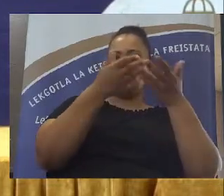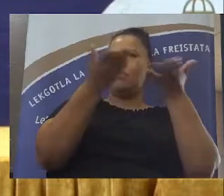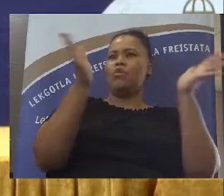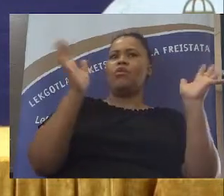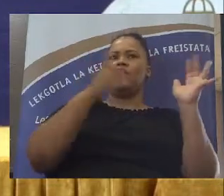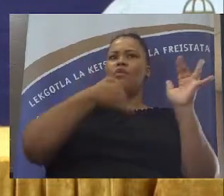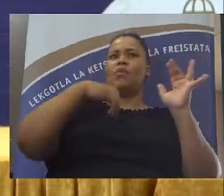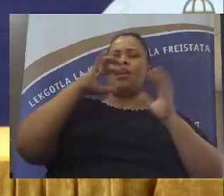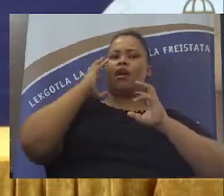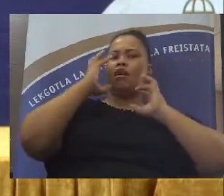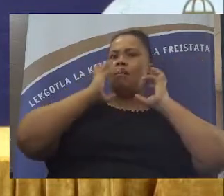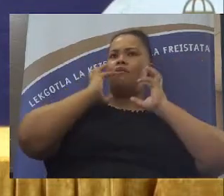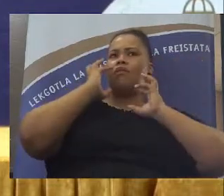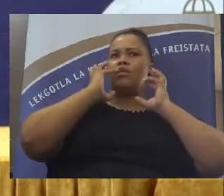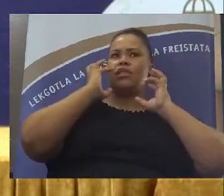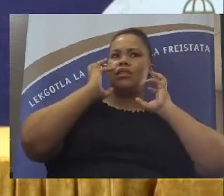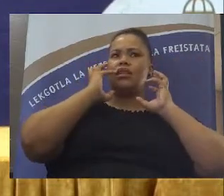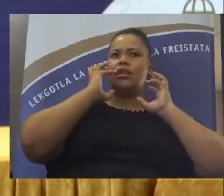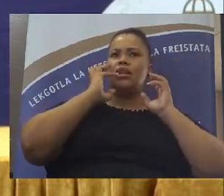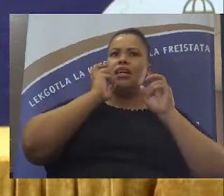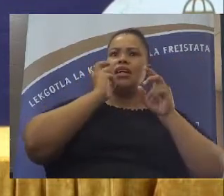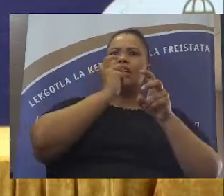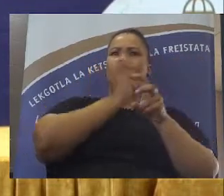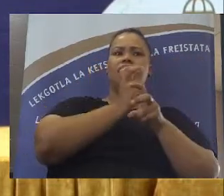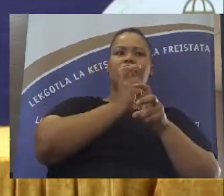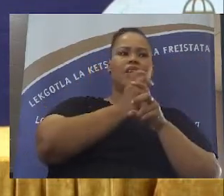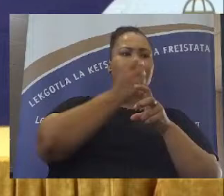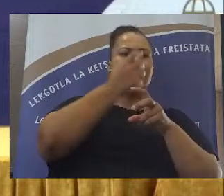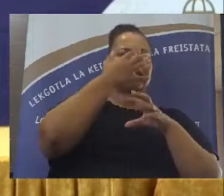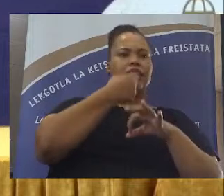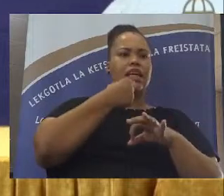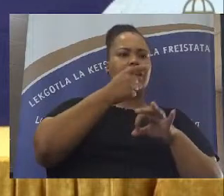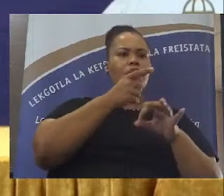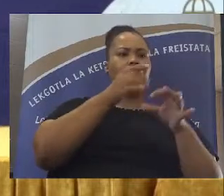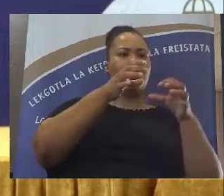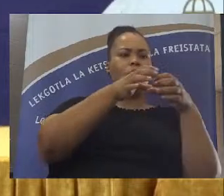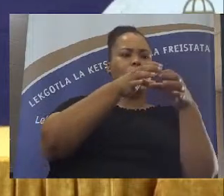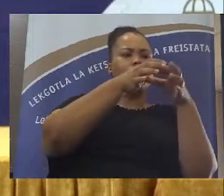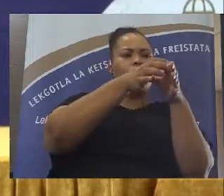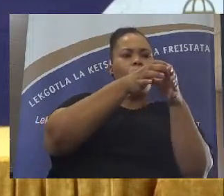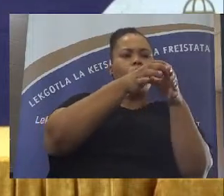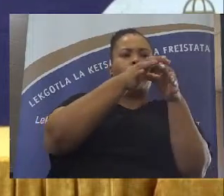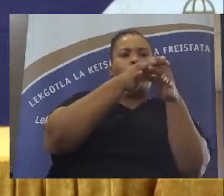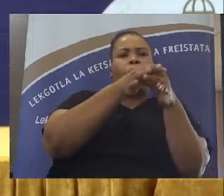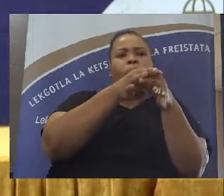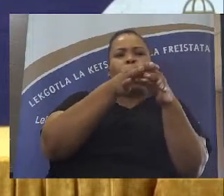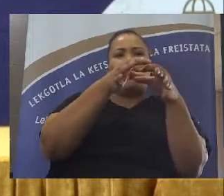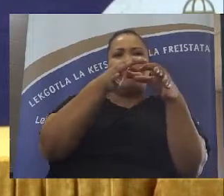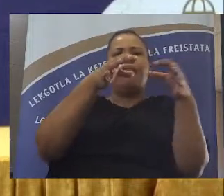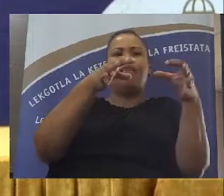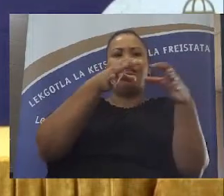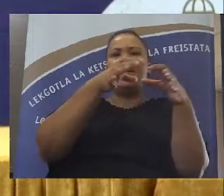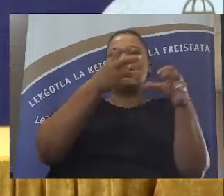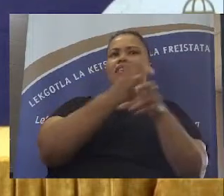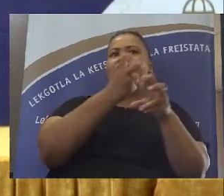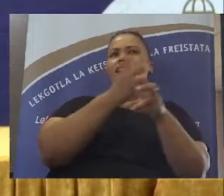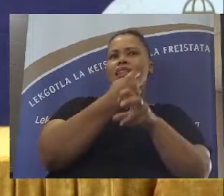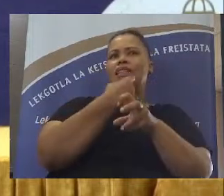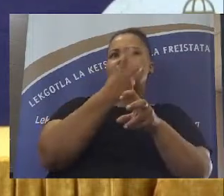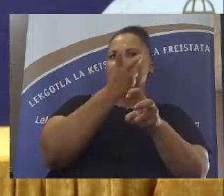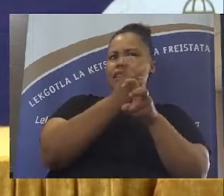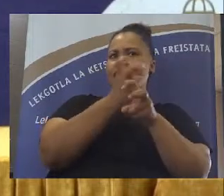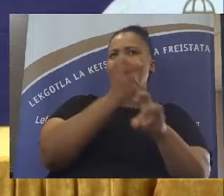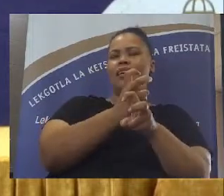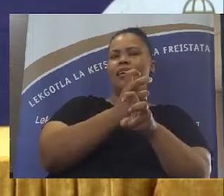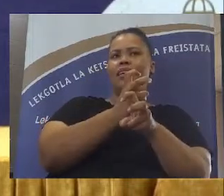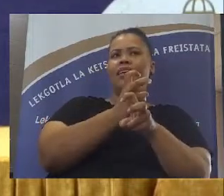and it's difficult to determine in what category. Are you now micro? Are you very small? Are you small? Are you medium? It's too complex.